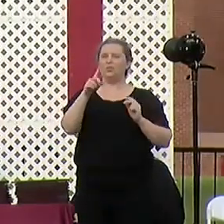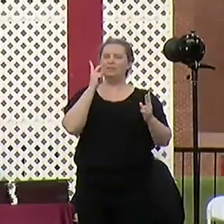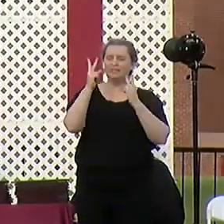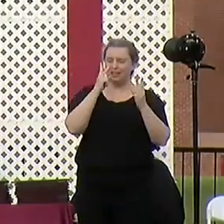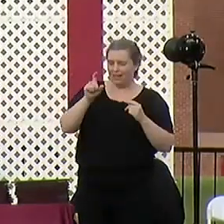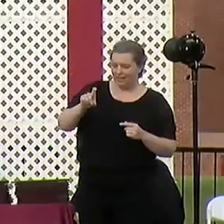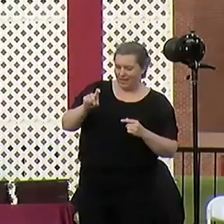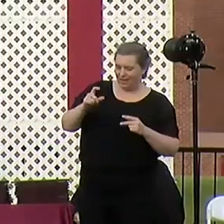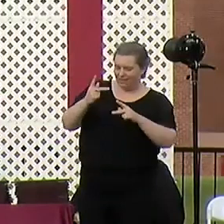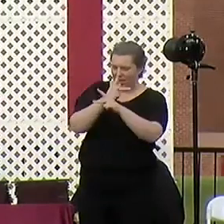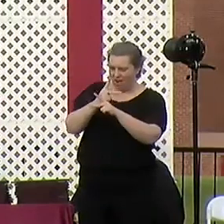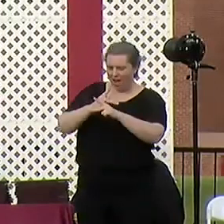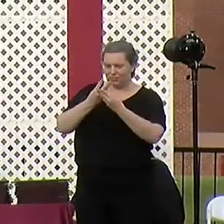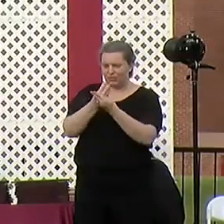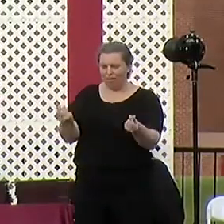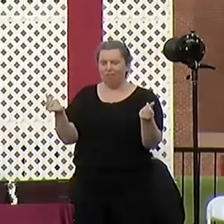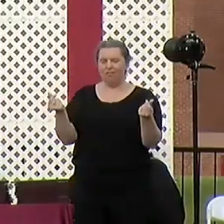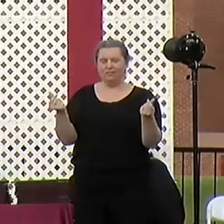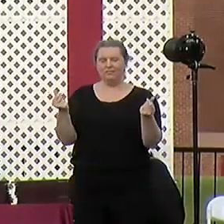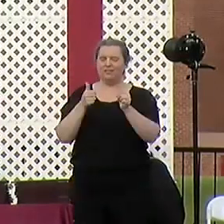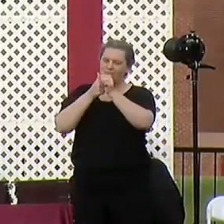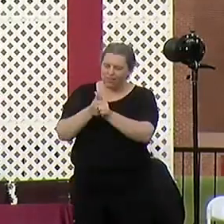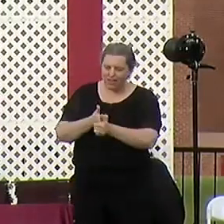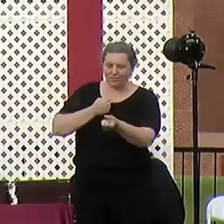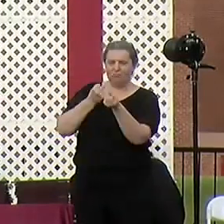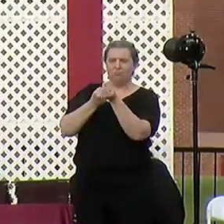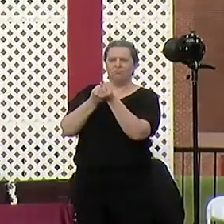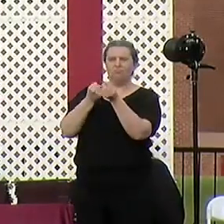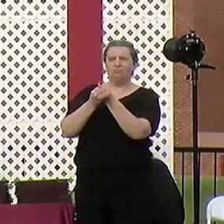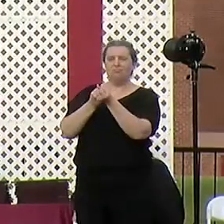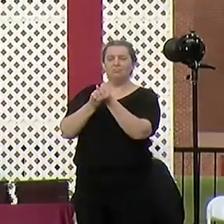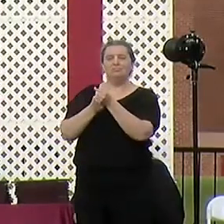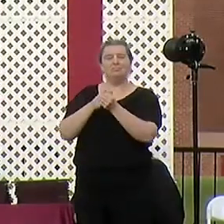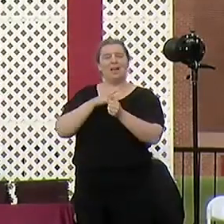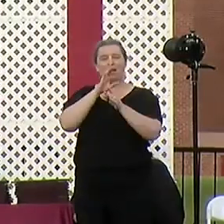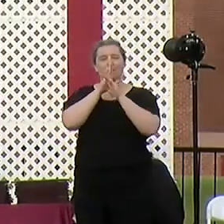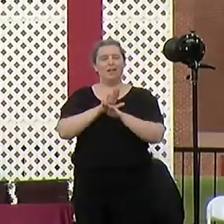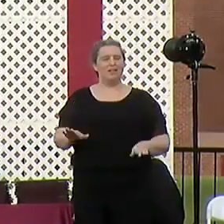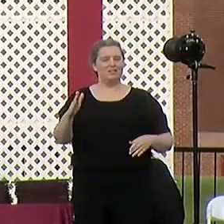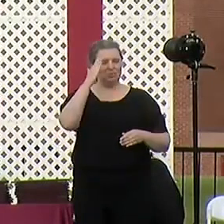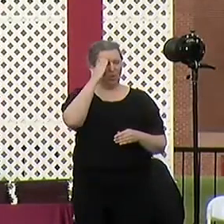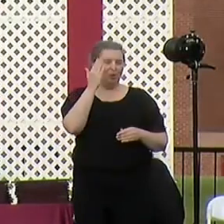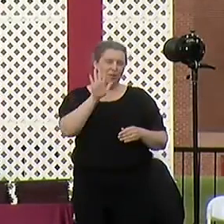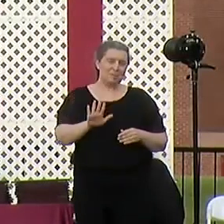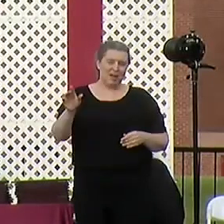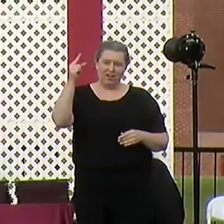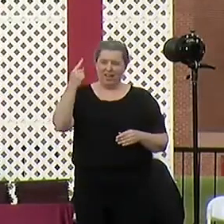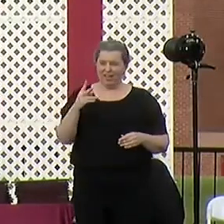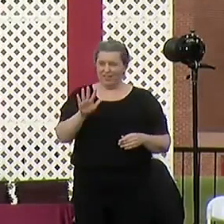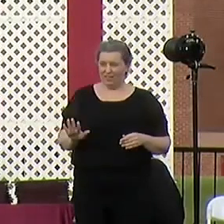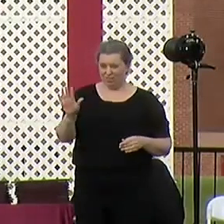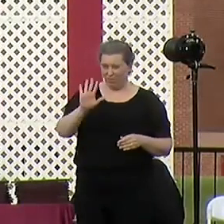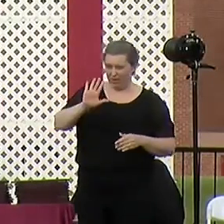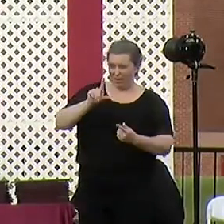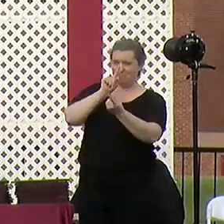need, and followed your heart to help. I'm blessed to have known about half of you since your fifth